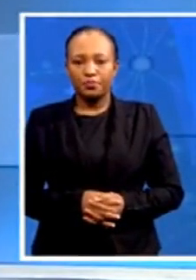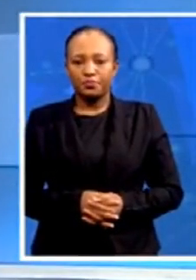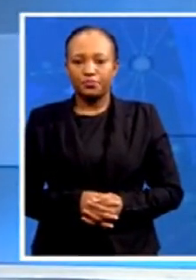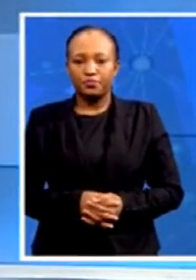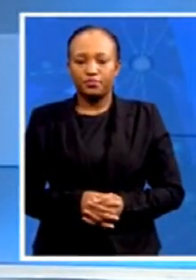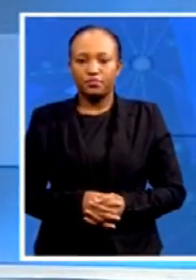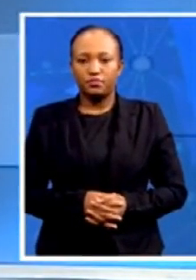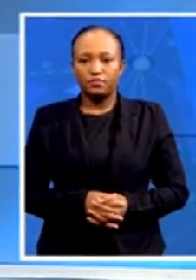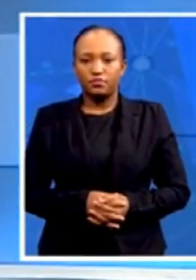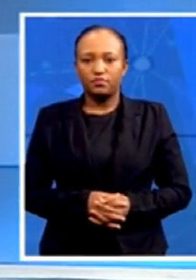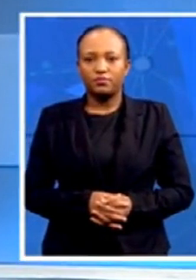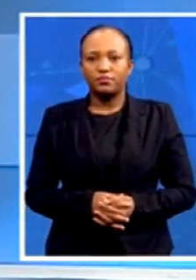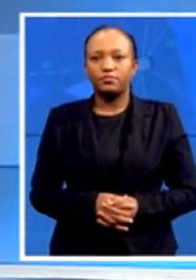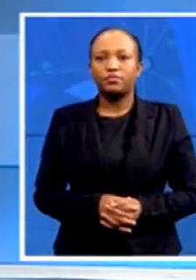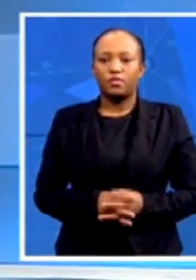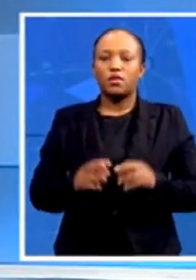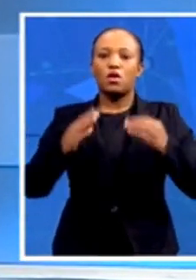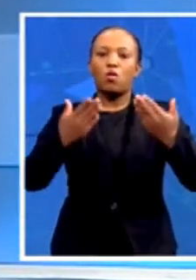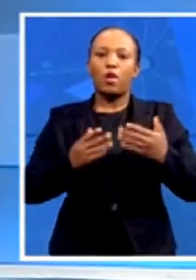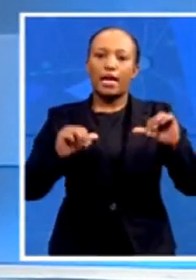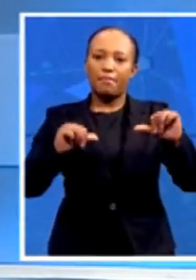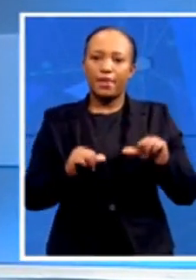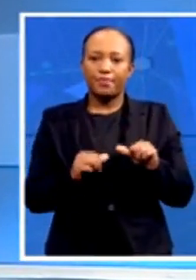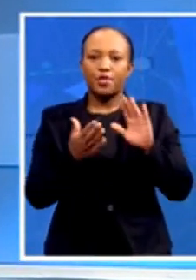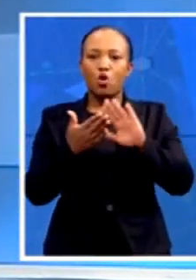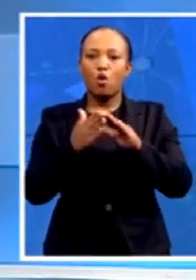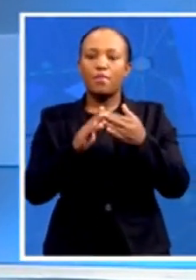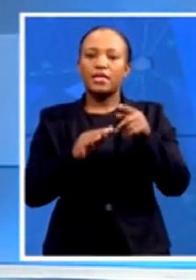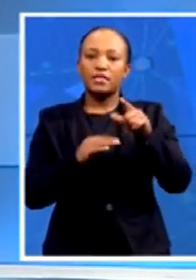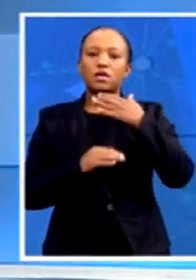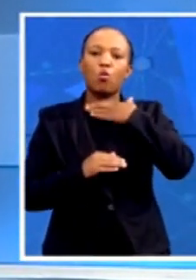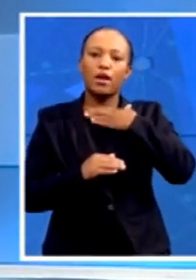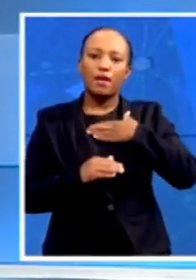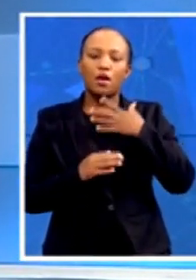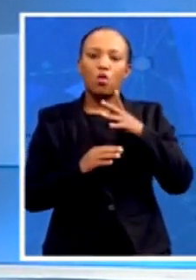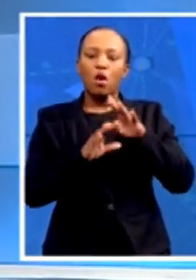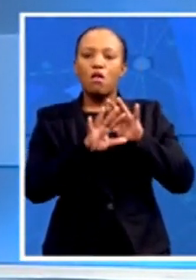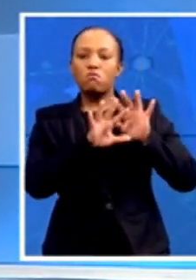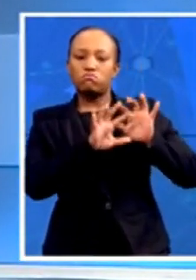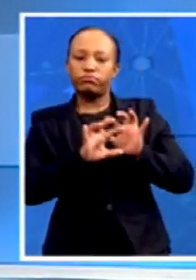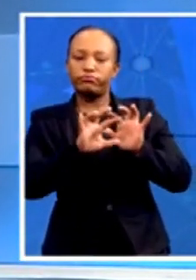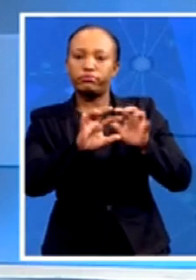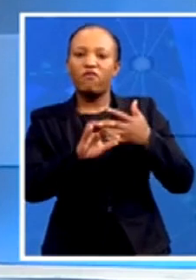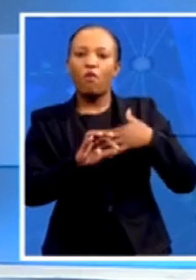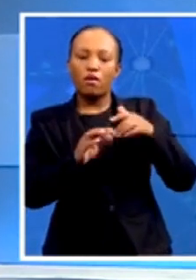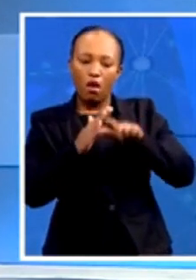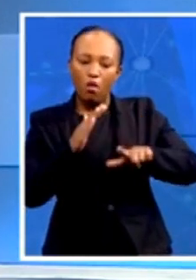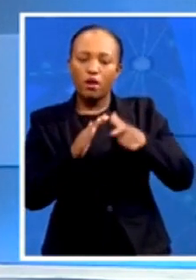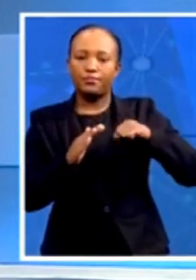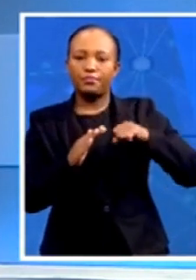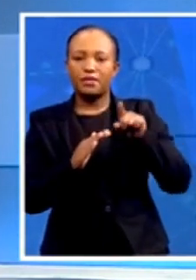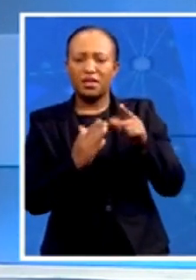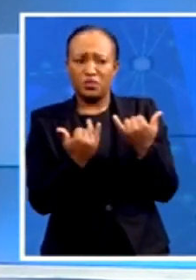Welcome back. The community of KwaNdebele is expected to march to their local municipality today. The community has been struggling with erratic